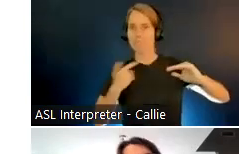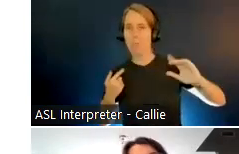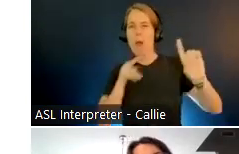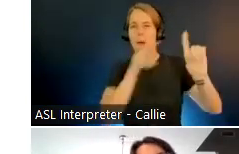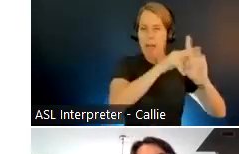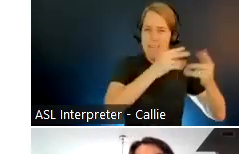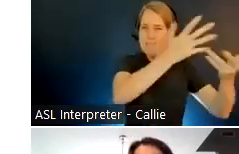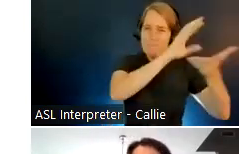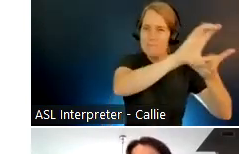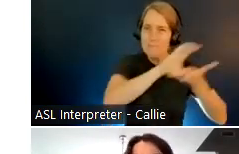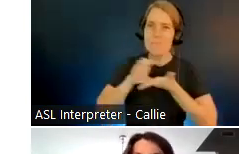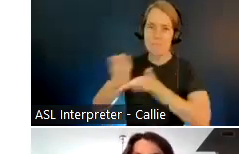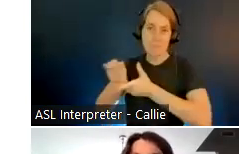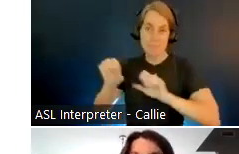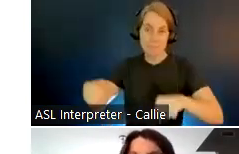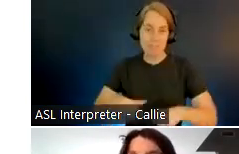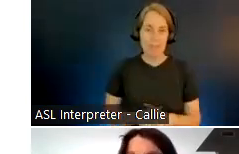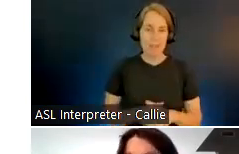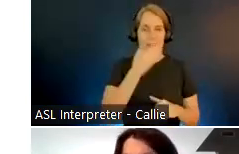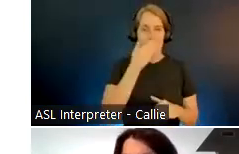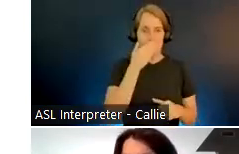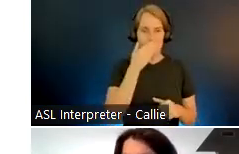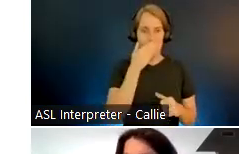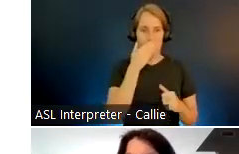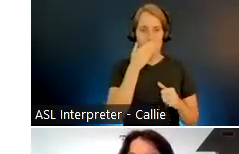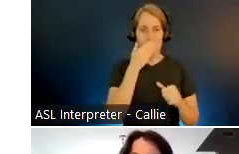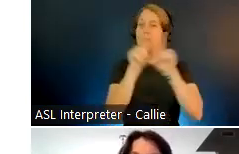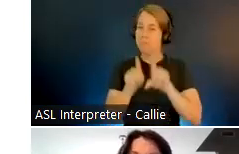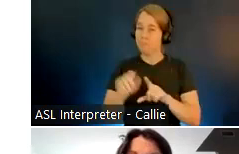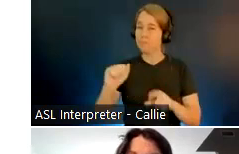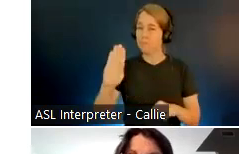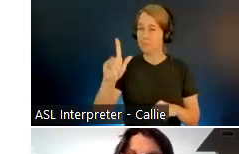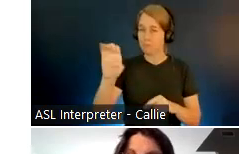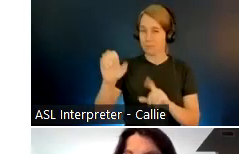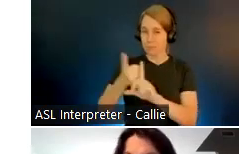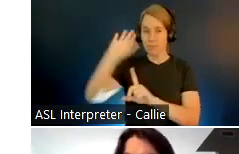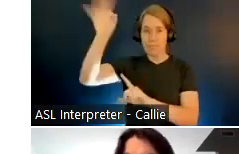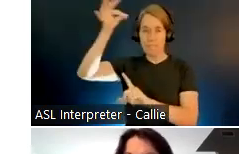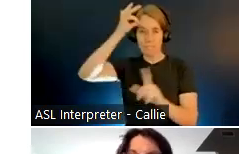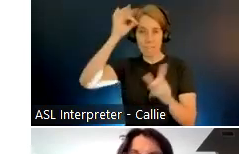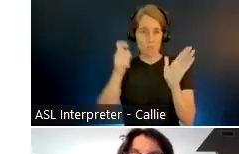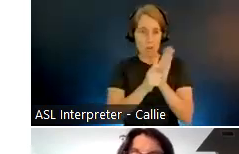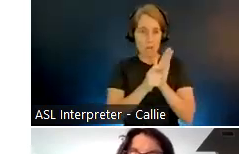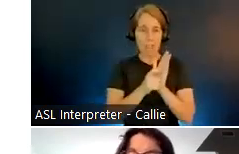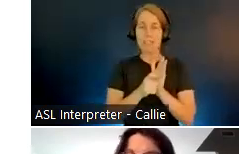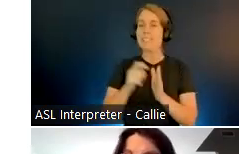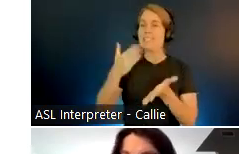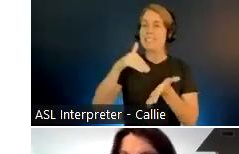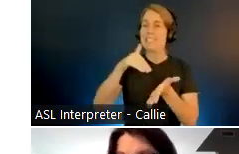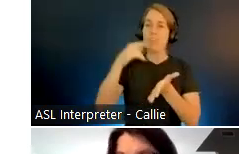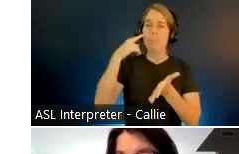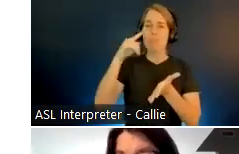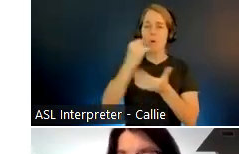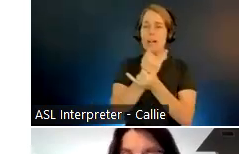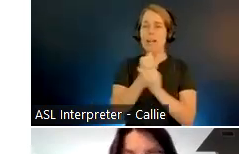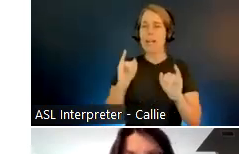then we are a federally recognized Center for Independent Living. And Centers for Independent Living are authorized through the